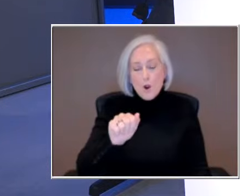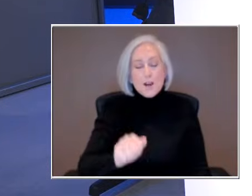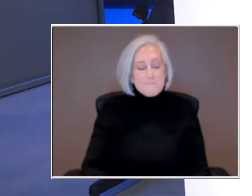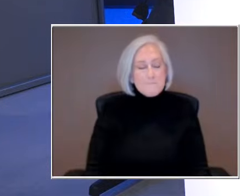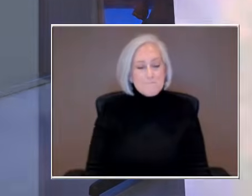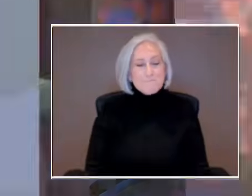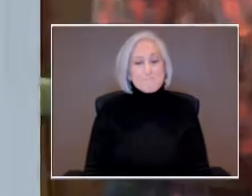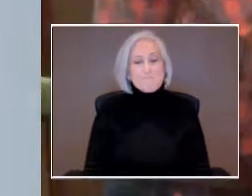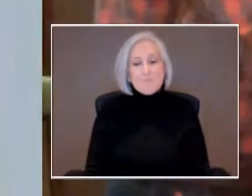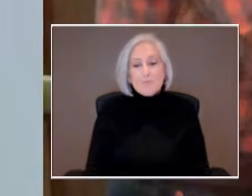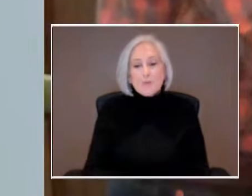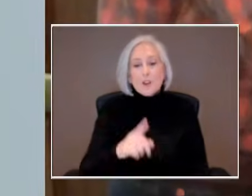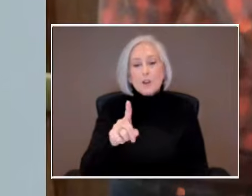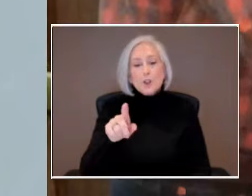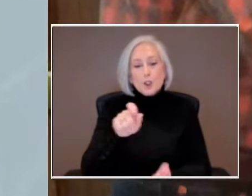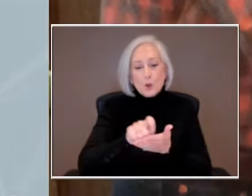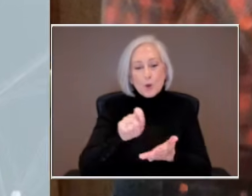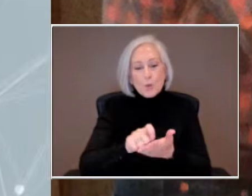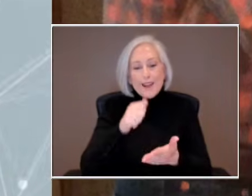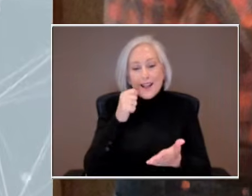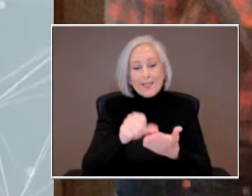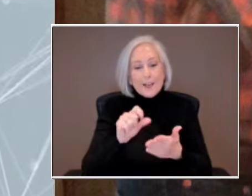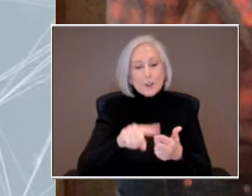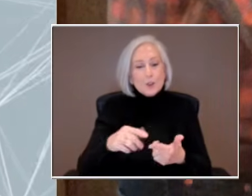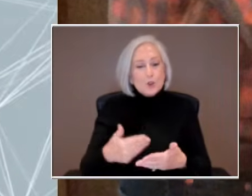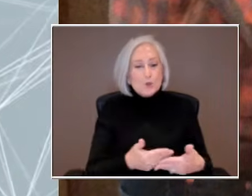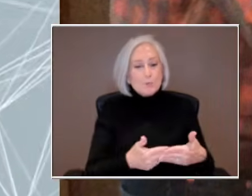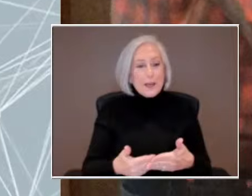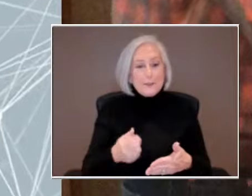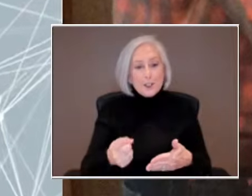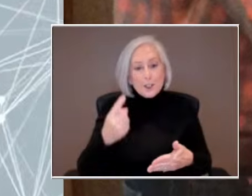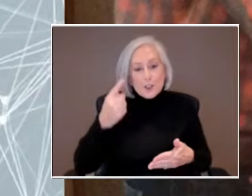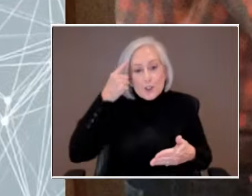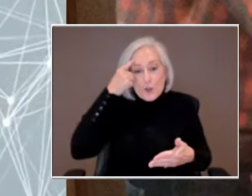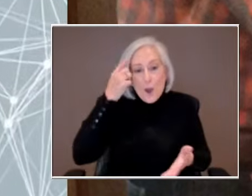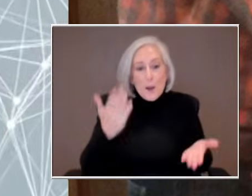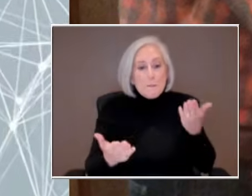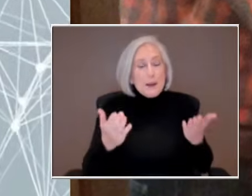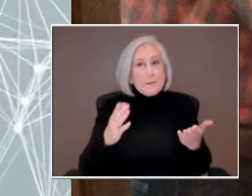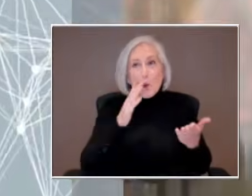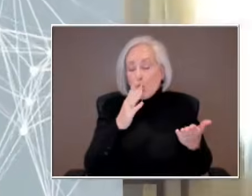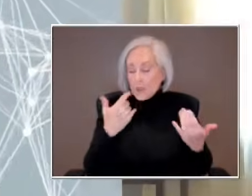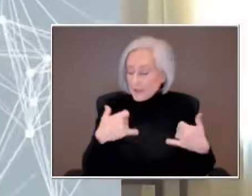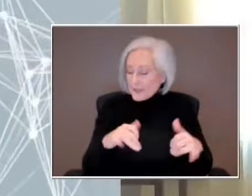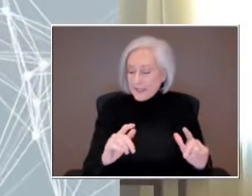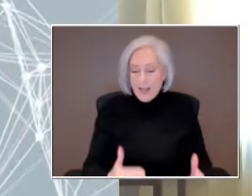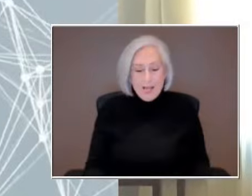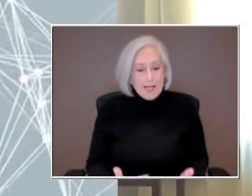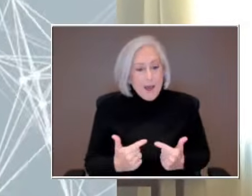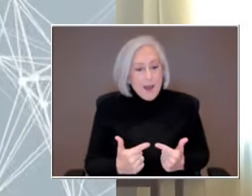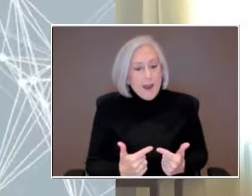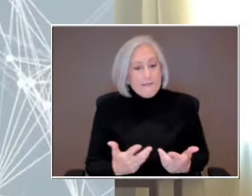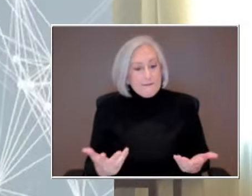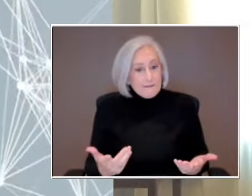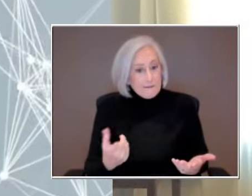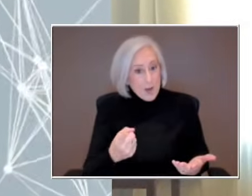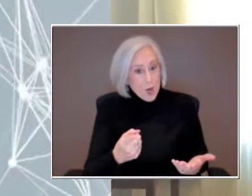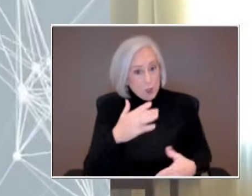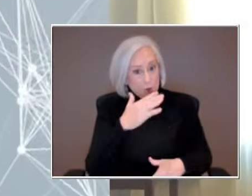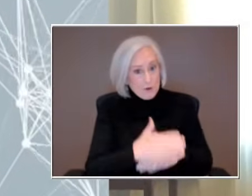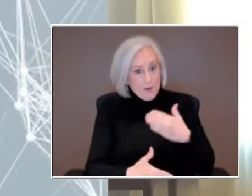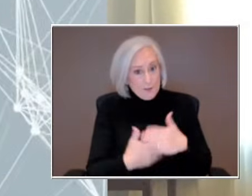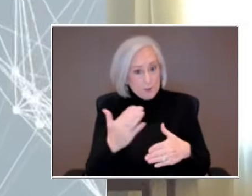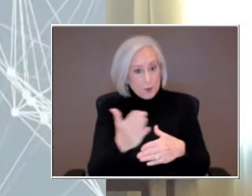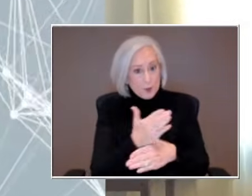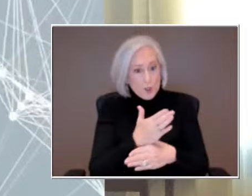you're writing letters to your baby because you thought you might not be around to raise her. Are you comfortable sharing any of the things you wrote to